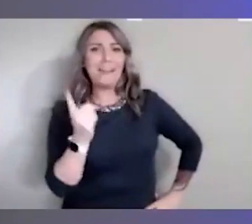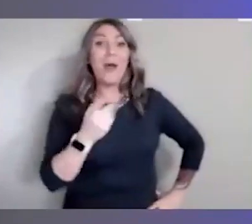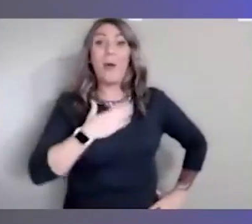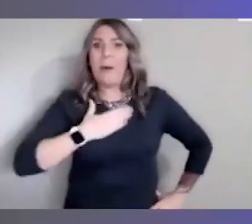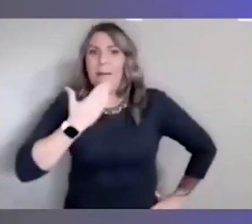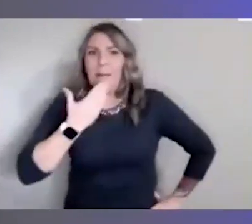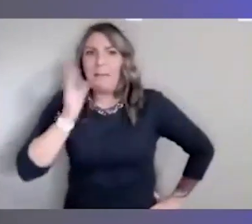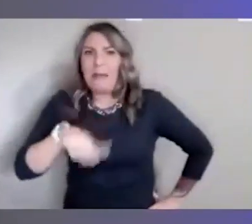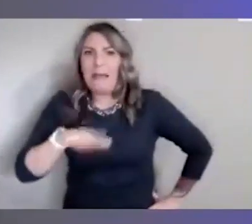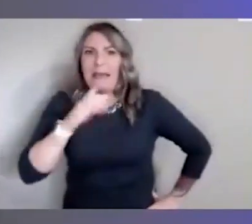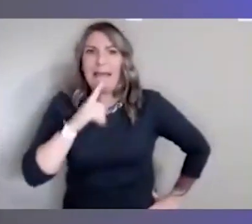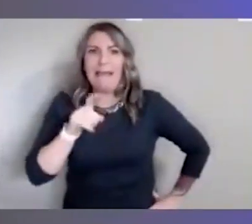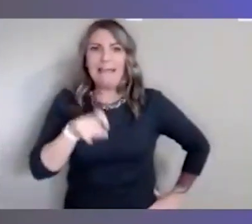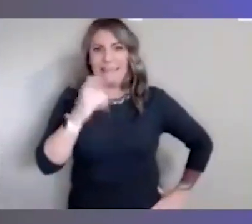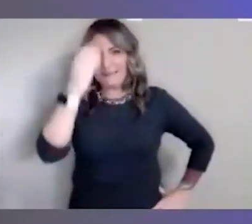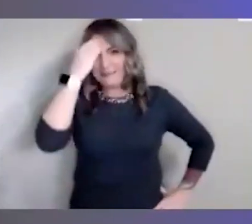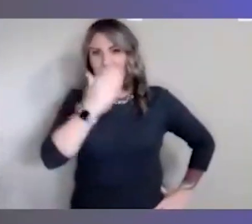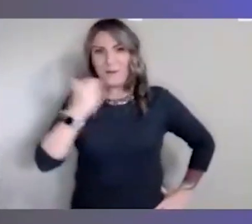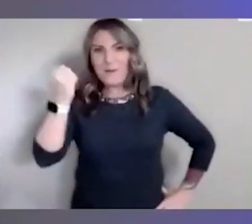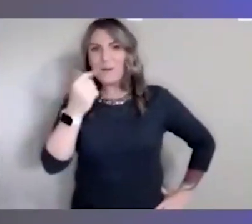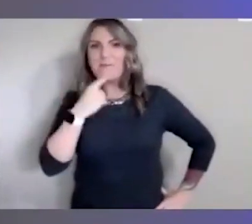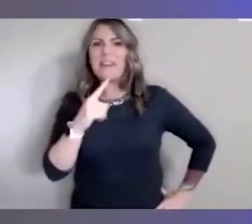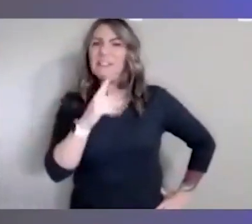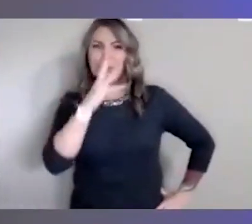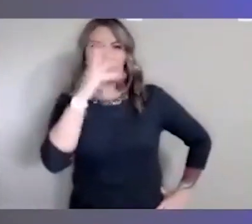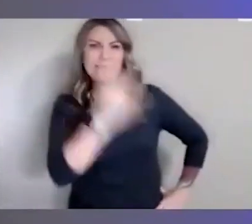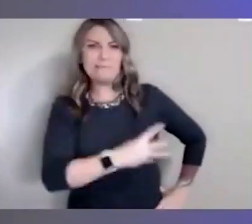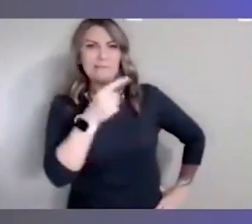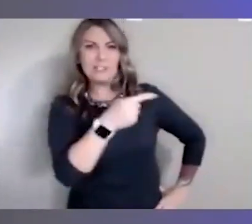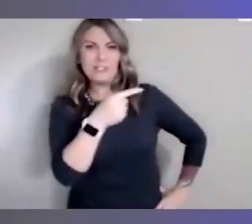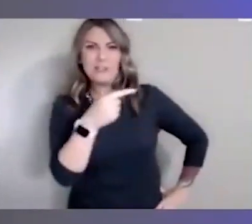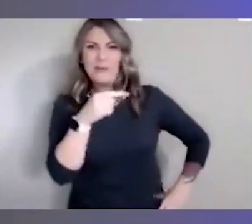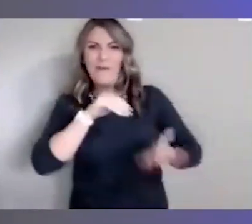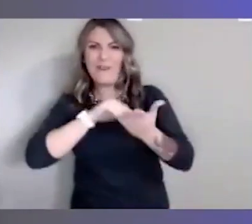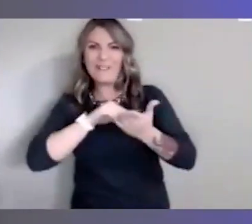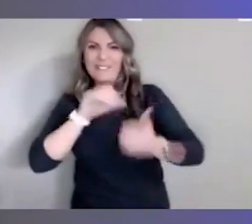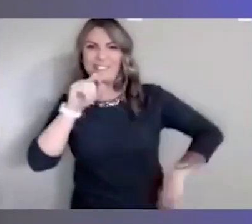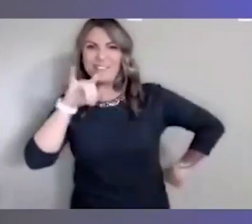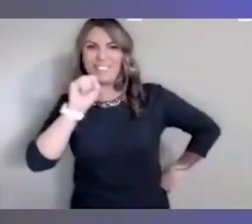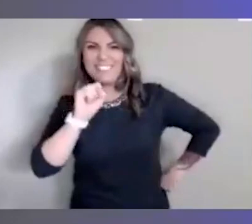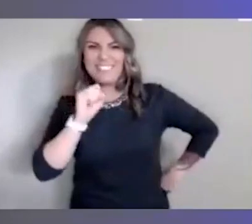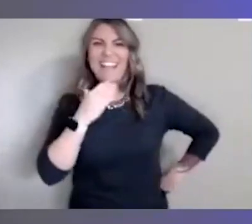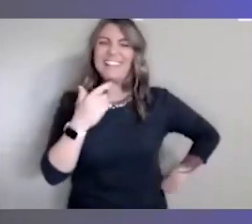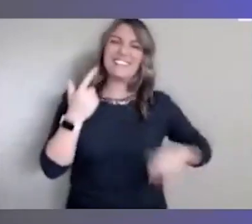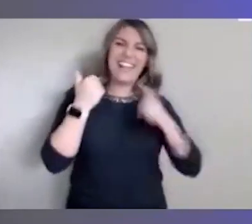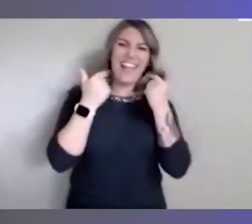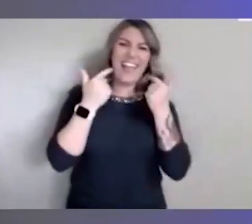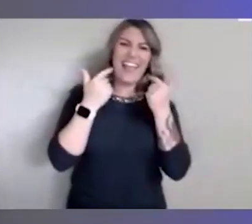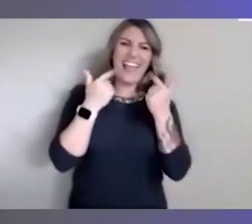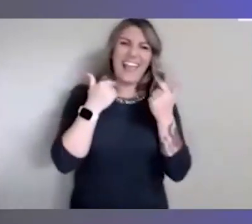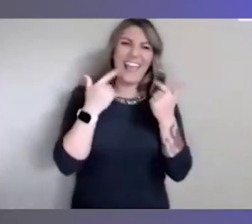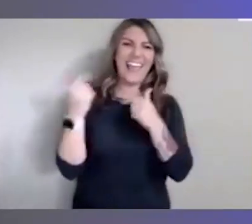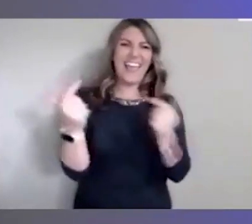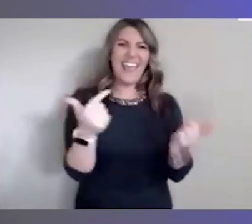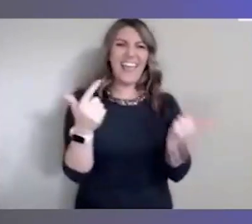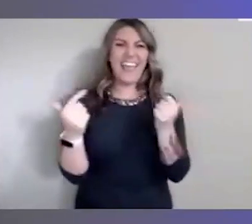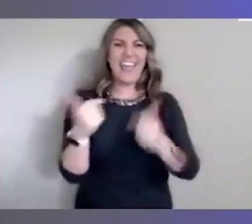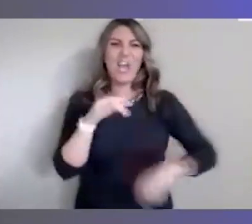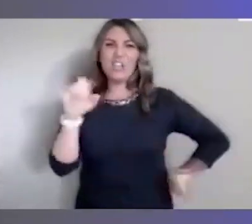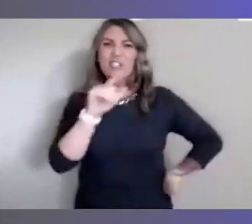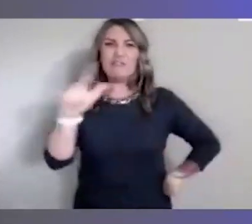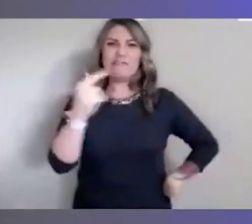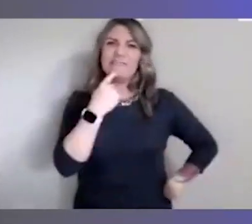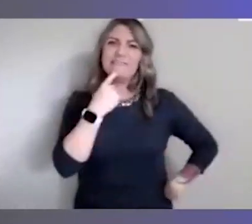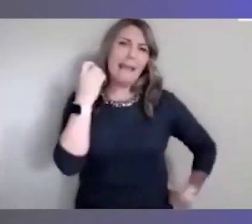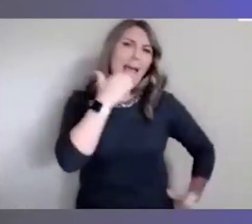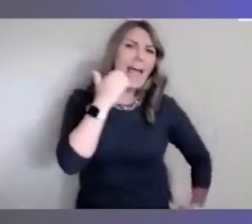know better by now. Just ignore Dr. Stein. Yeah. Is that Everyone how else this does. works? All right. Is that how this That's what works? Jill says every day. Ignore it. Or as they And like